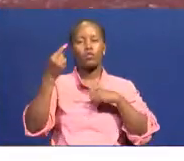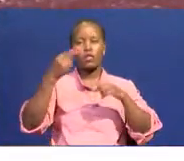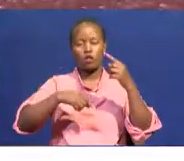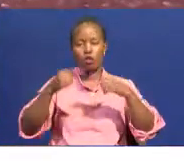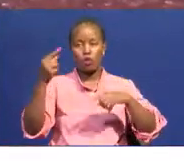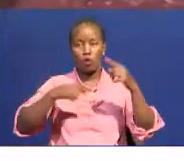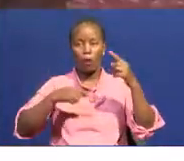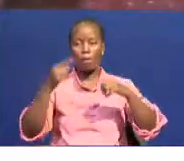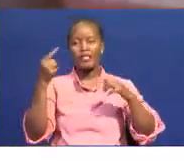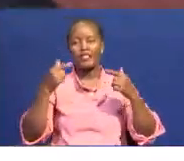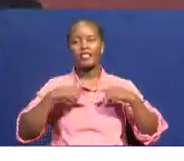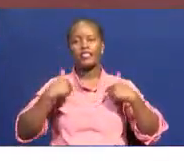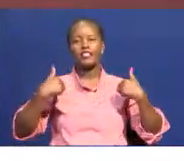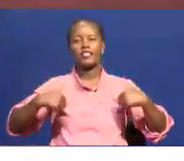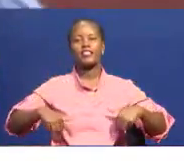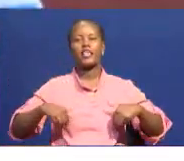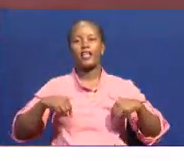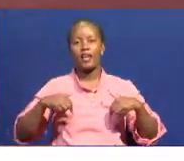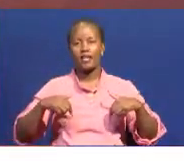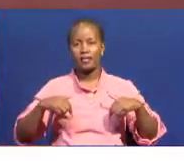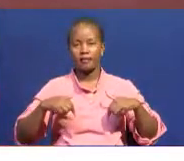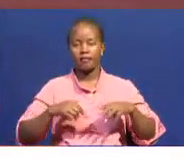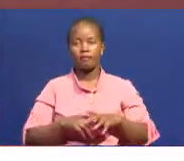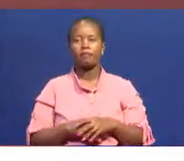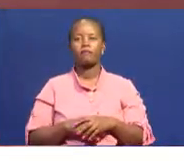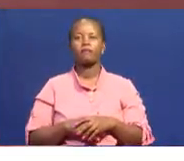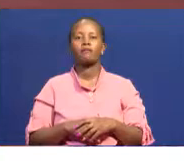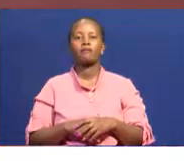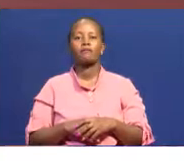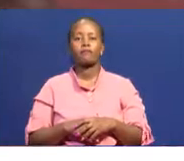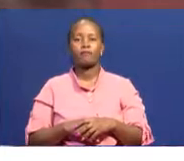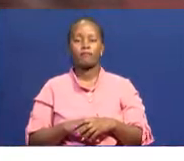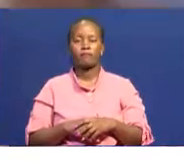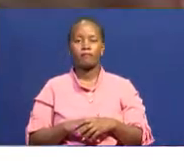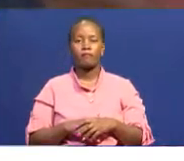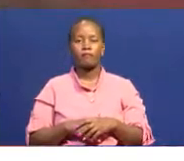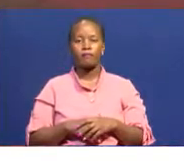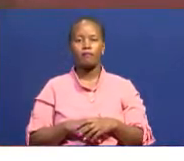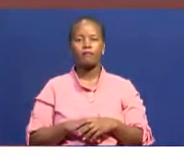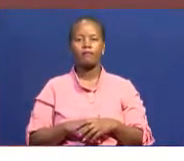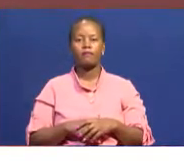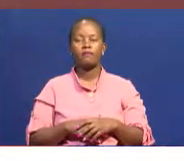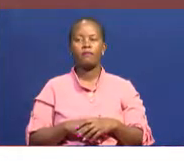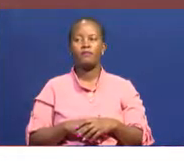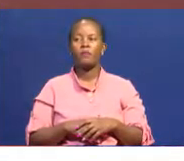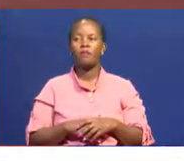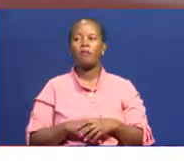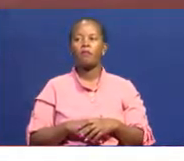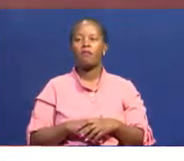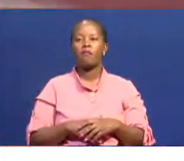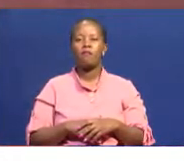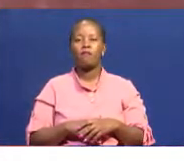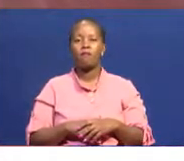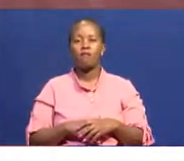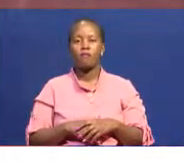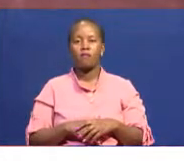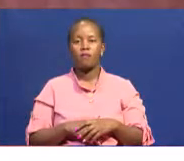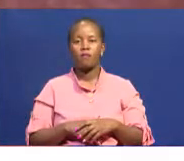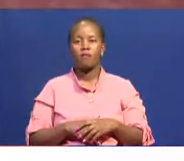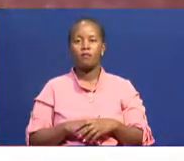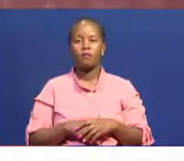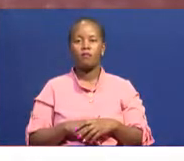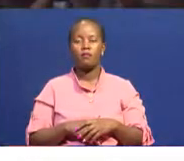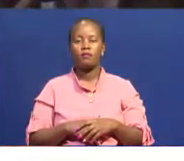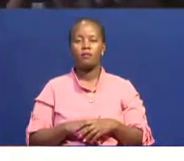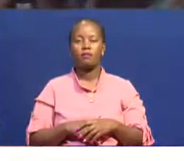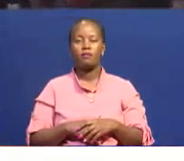in China. For Lunchtime News, I'm Sila Onyango. Never a world record here in Florence